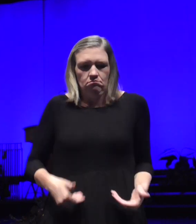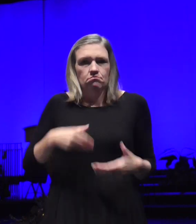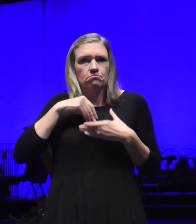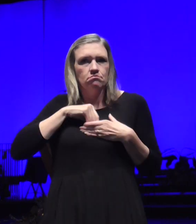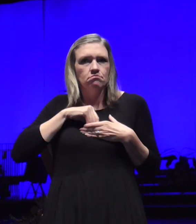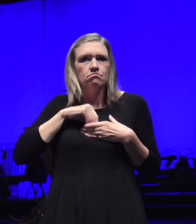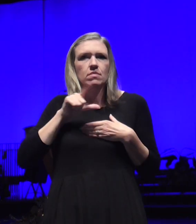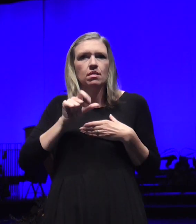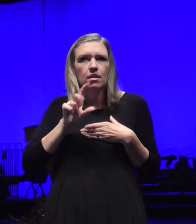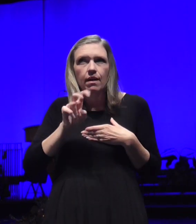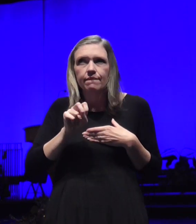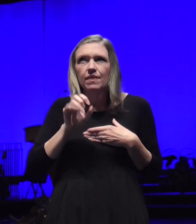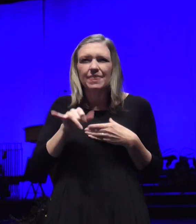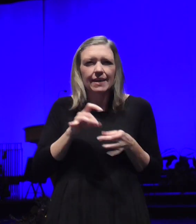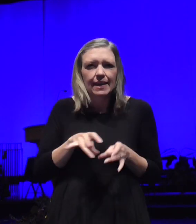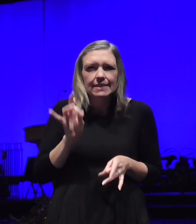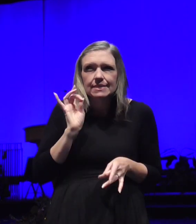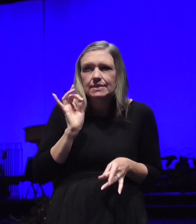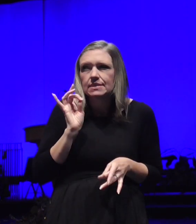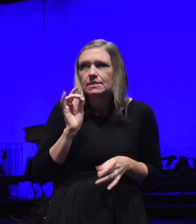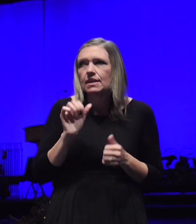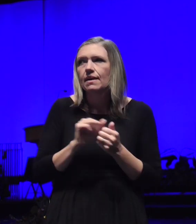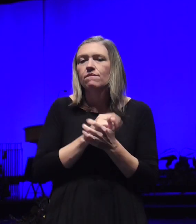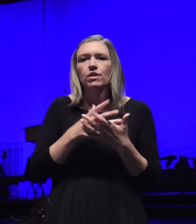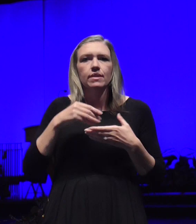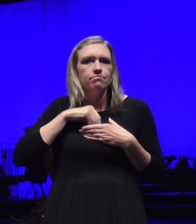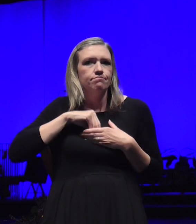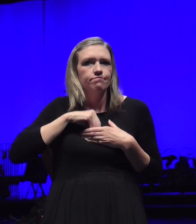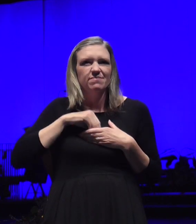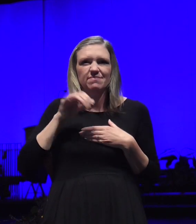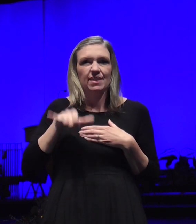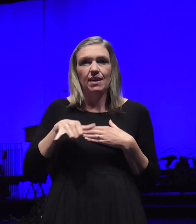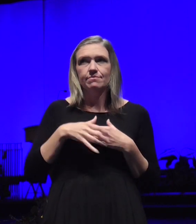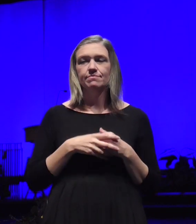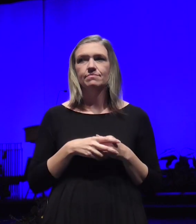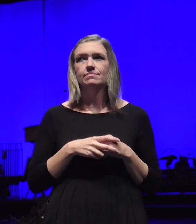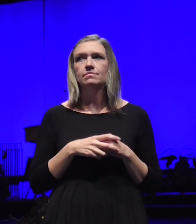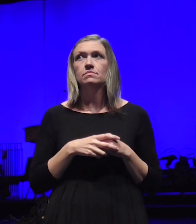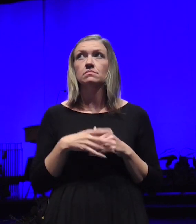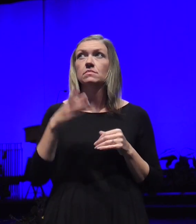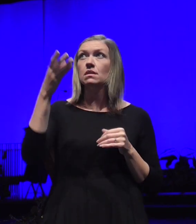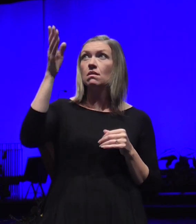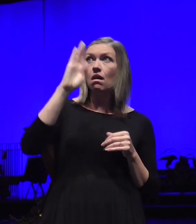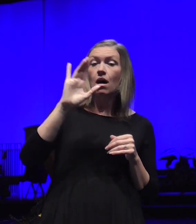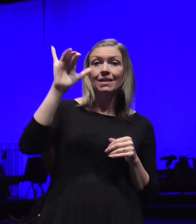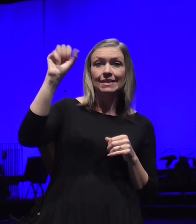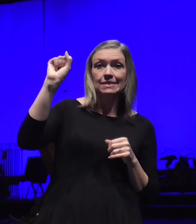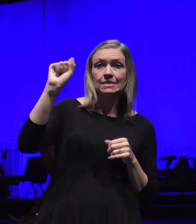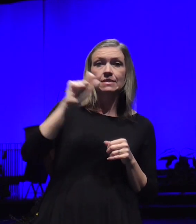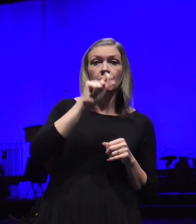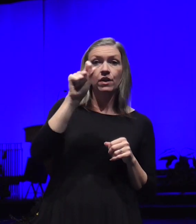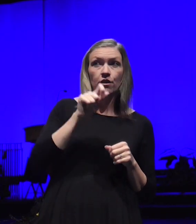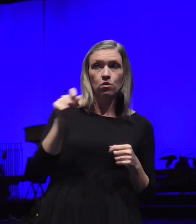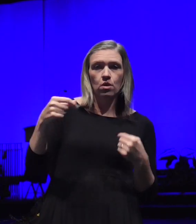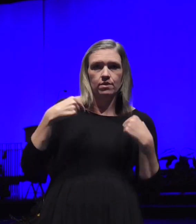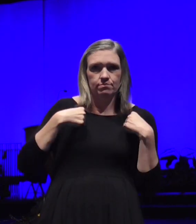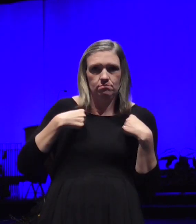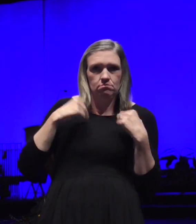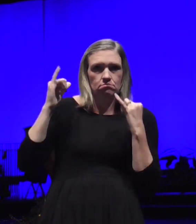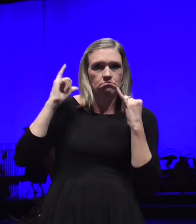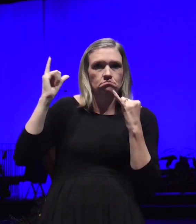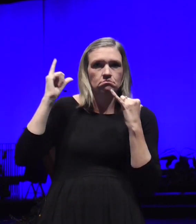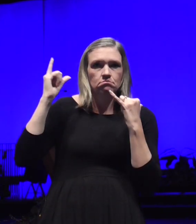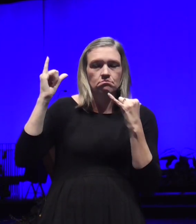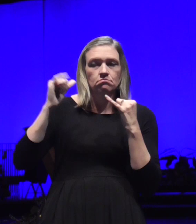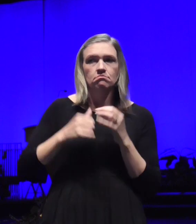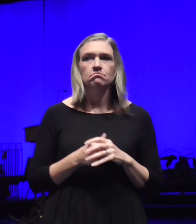love, that essence. Everything I am is of that. God is, therefore I am.